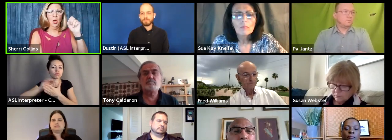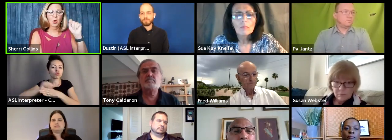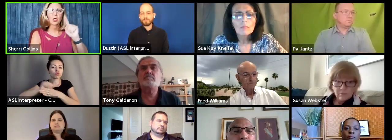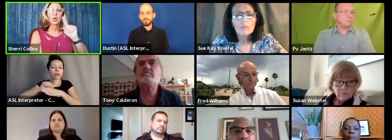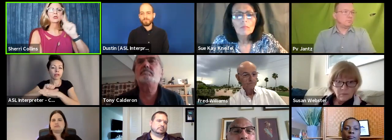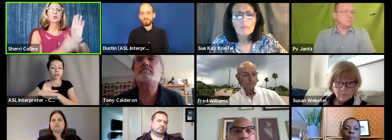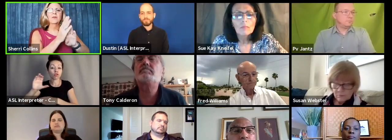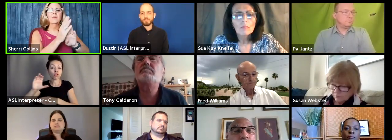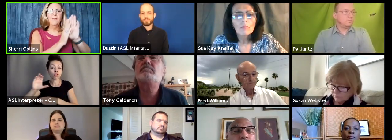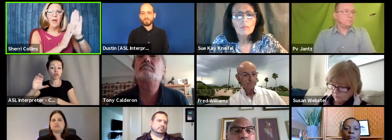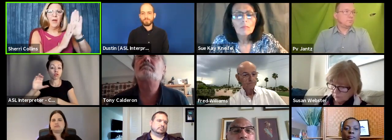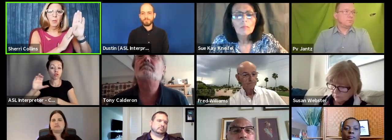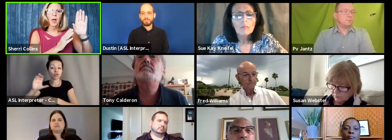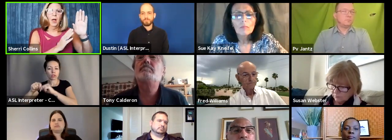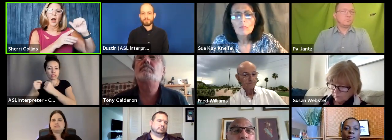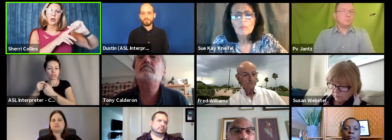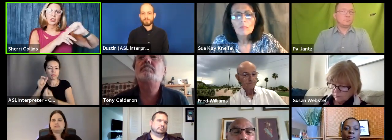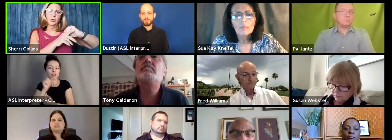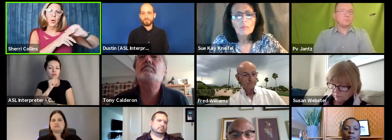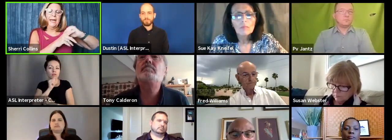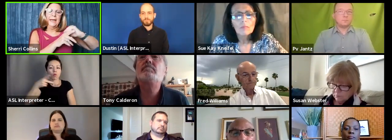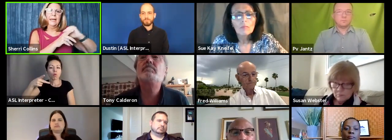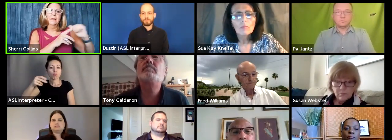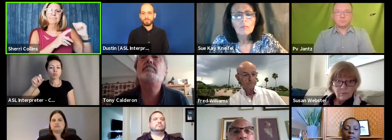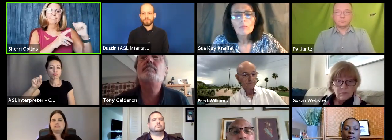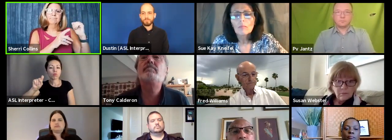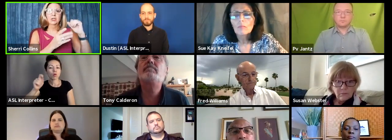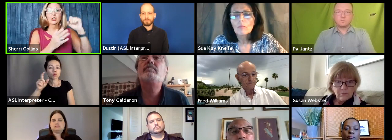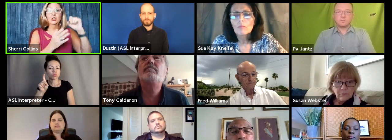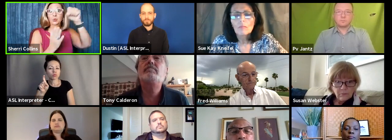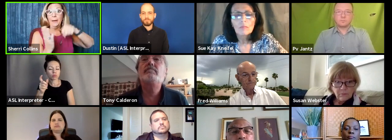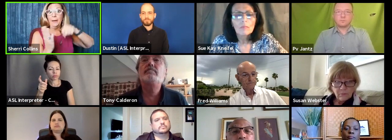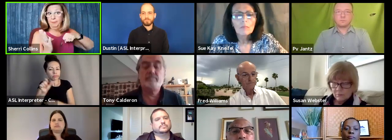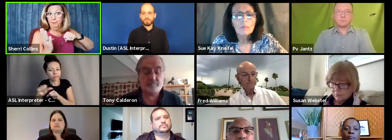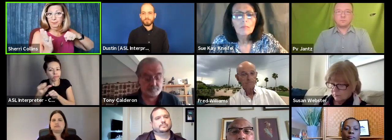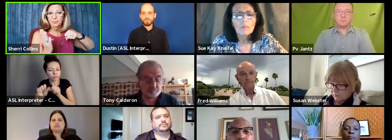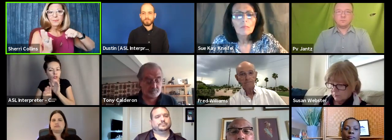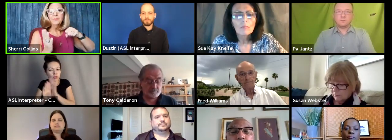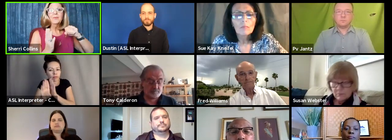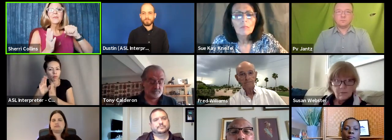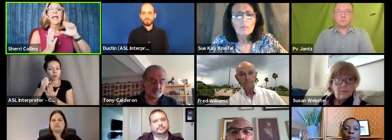Arizona Post to develop a training script.